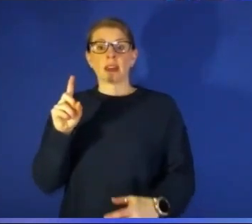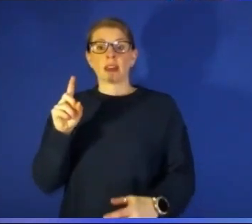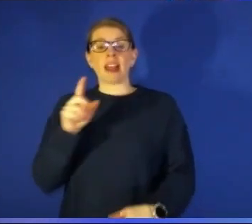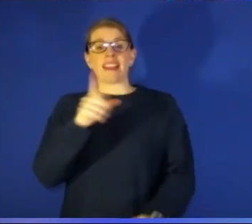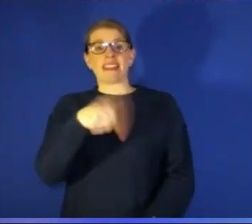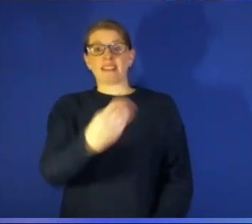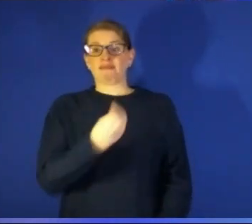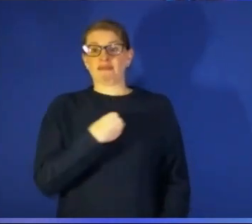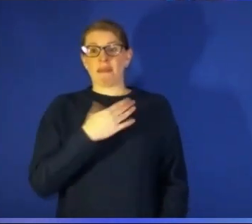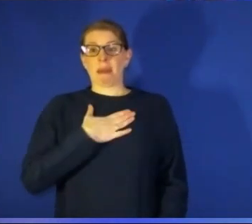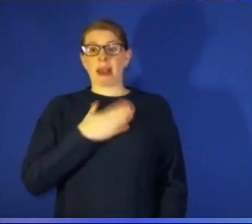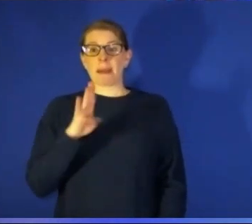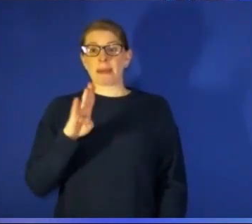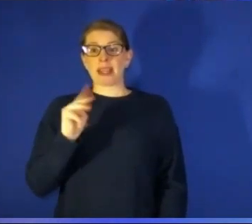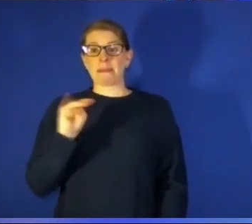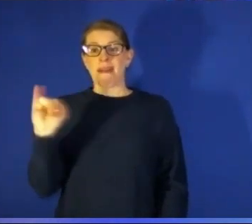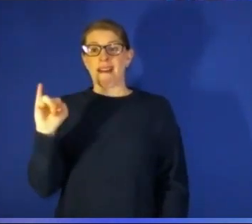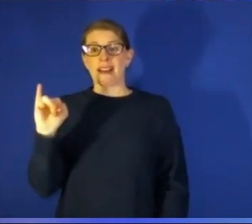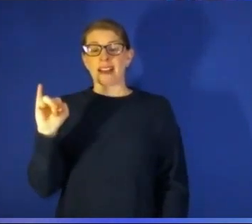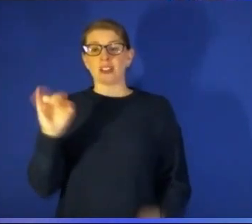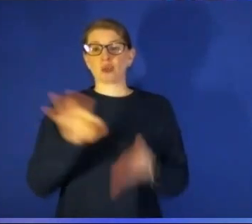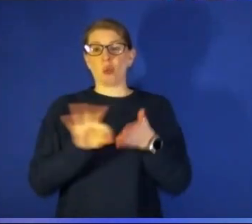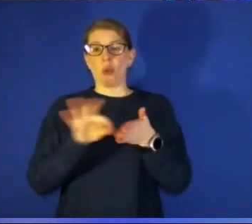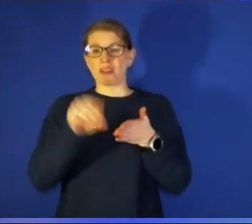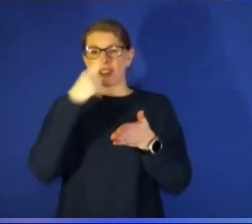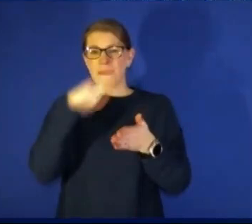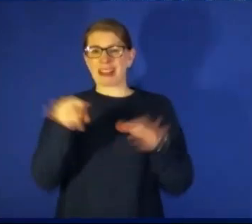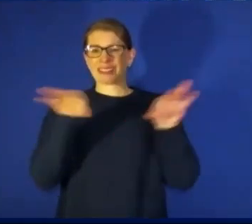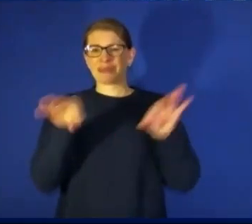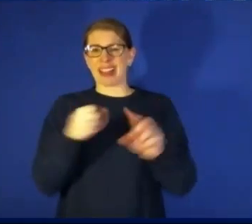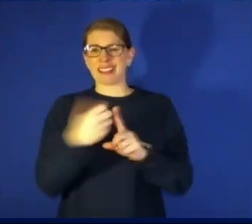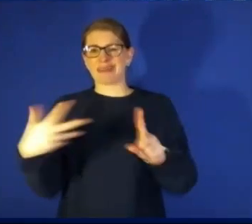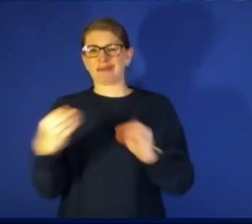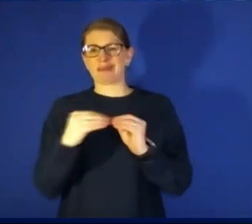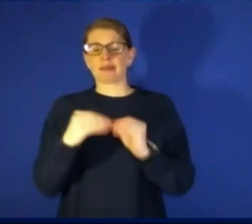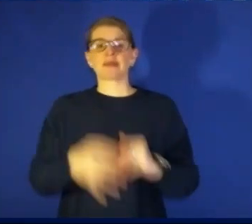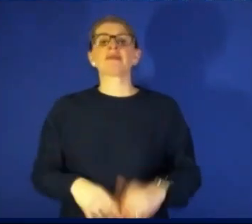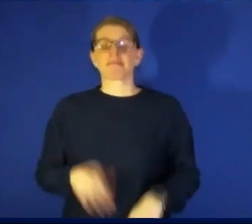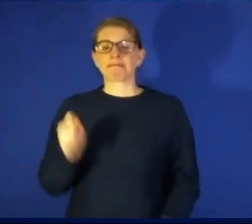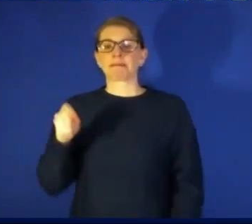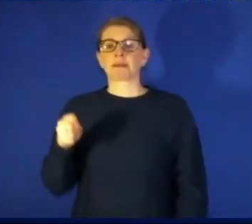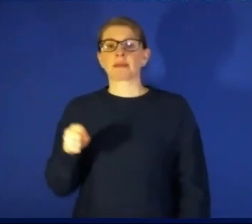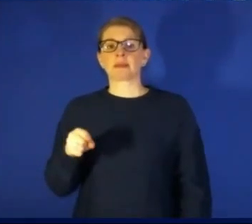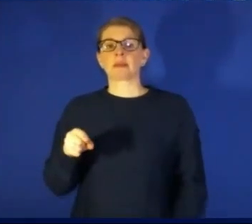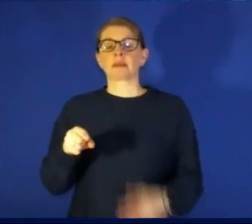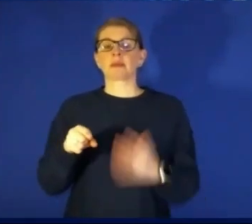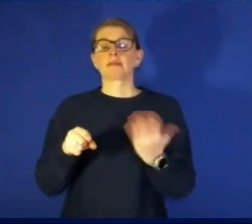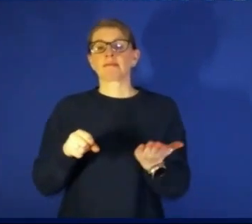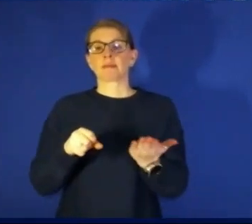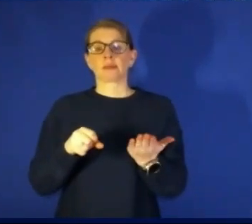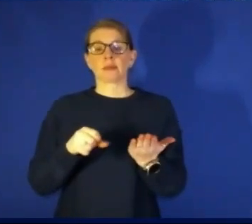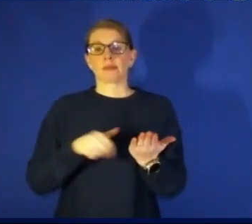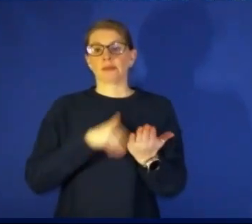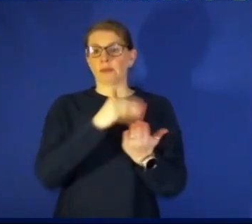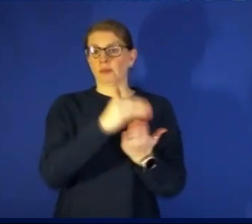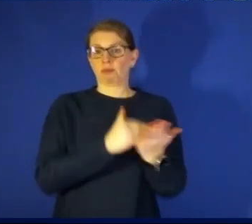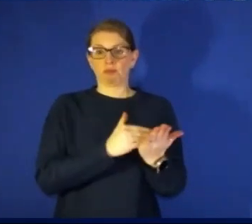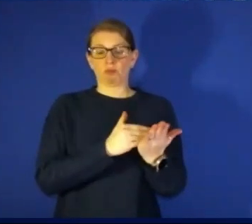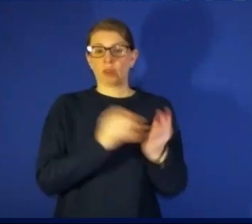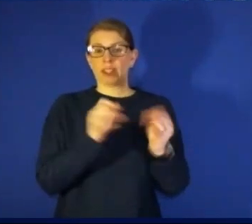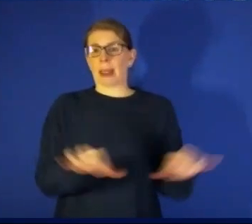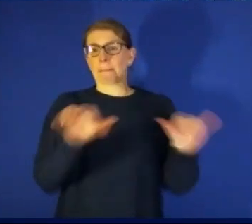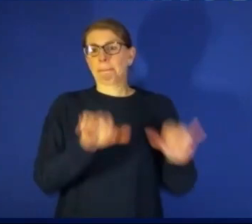score. Can you address that? Oh, absolutely. The literature is absolutely consistent on this.